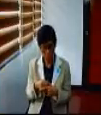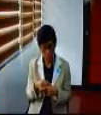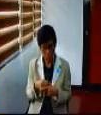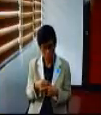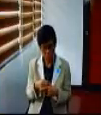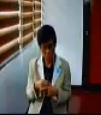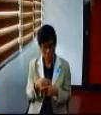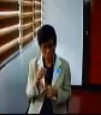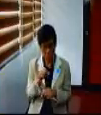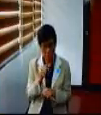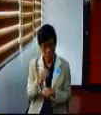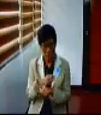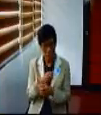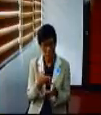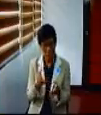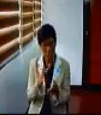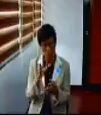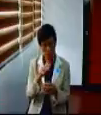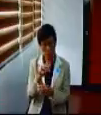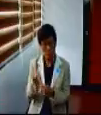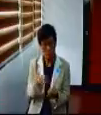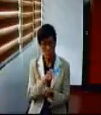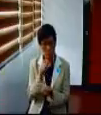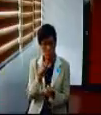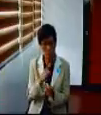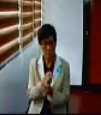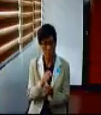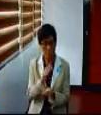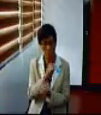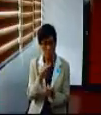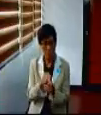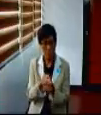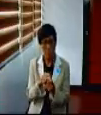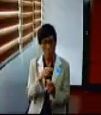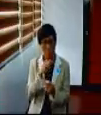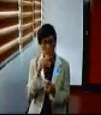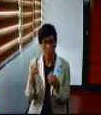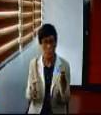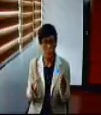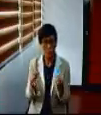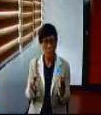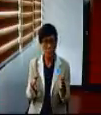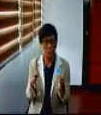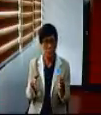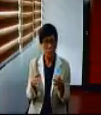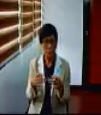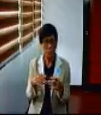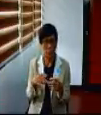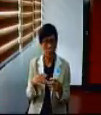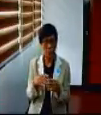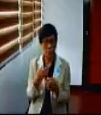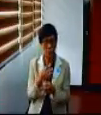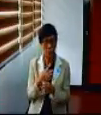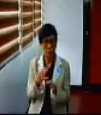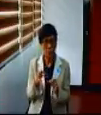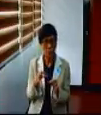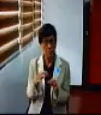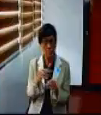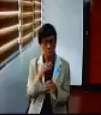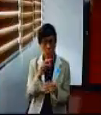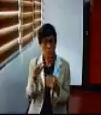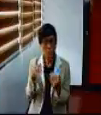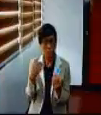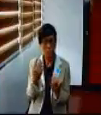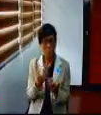should provide effective, appropriate non-judicial grievance mechanisms, because not every kind of grievance will